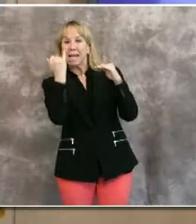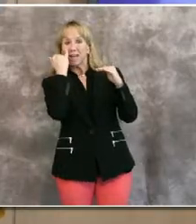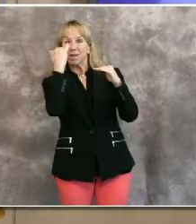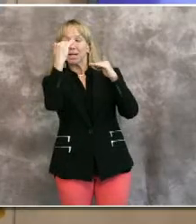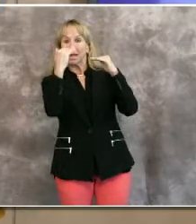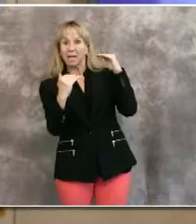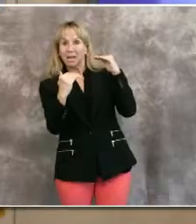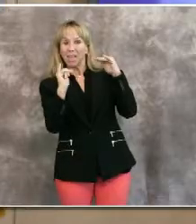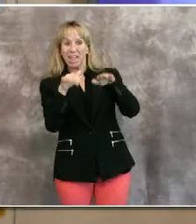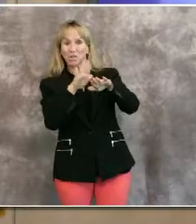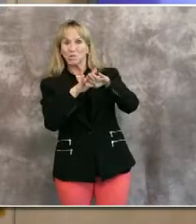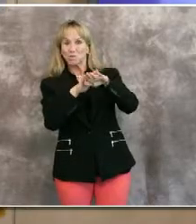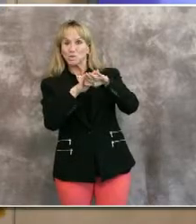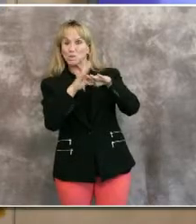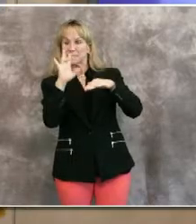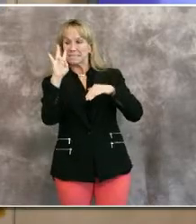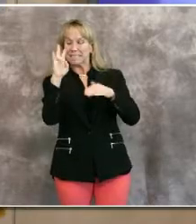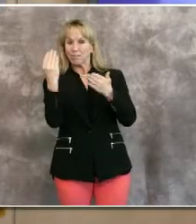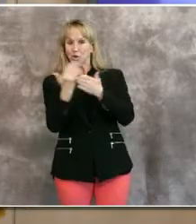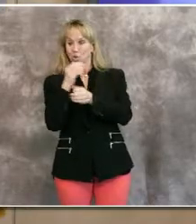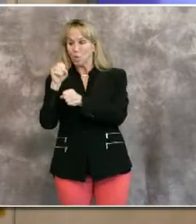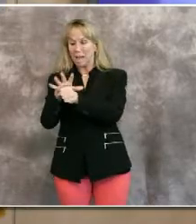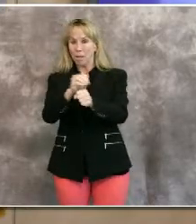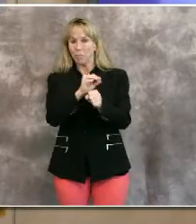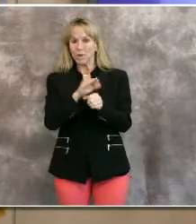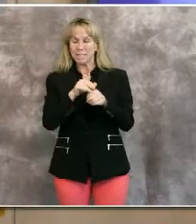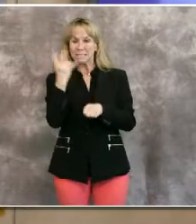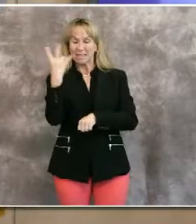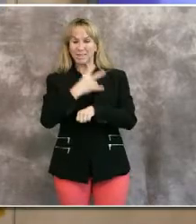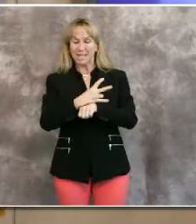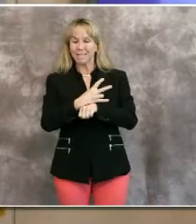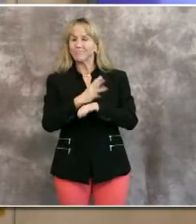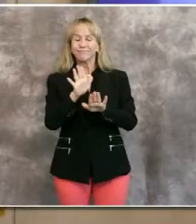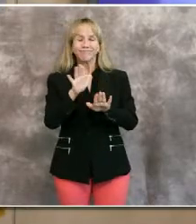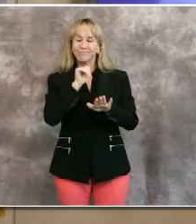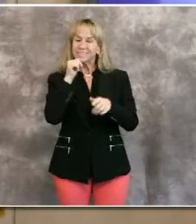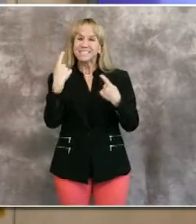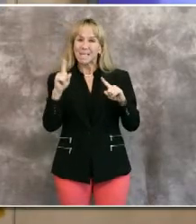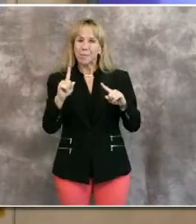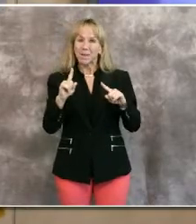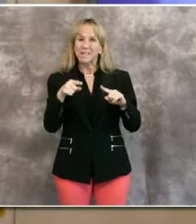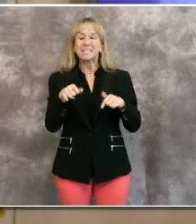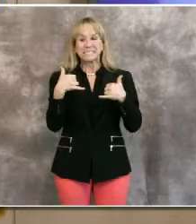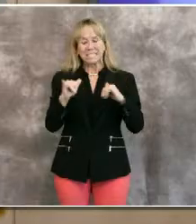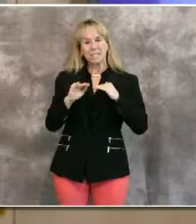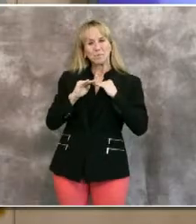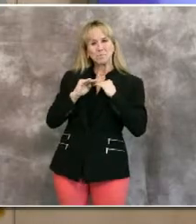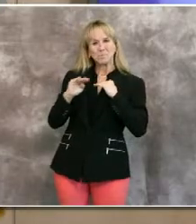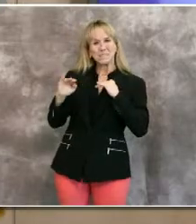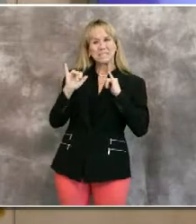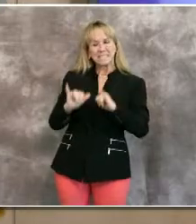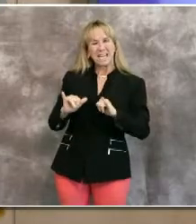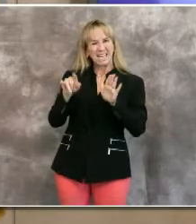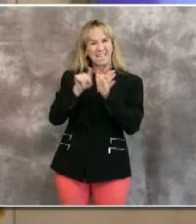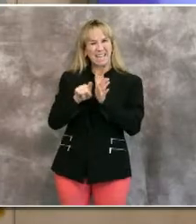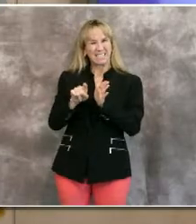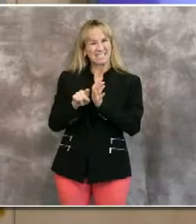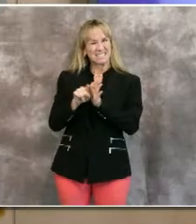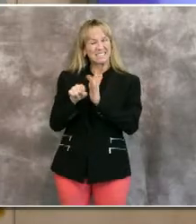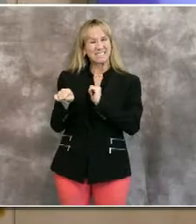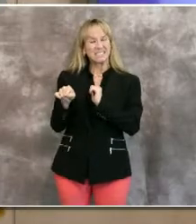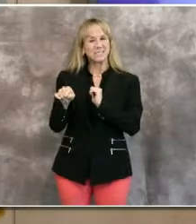the triggering number of 7 new outbreaks in 7 days. That did not happen. That trigger has remained in the negative